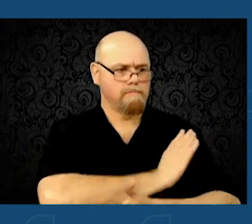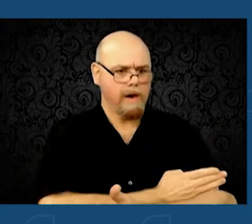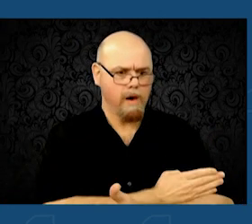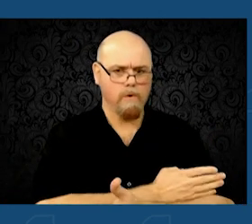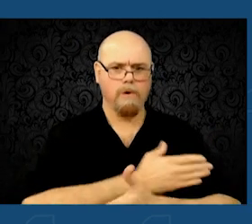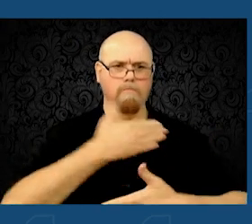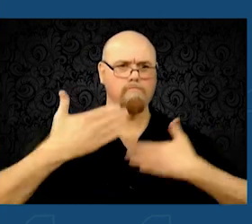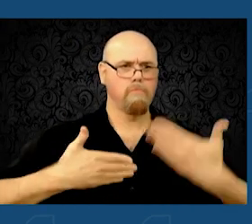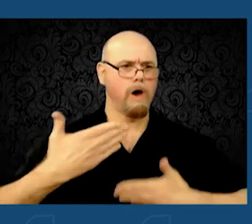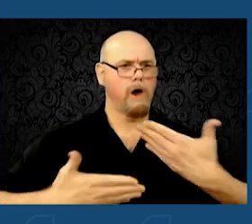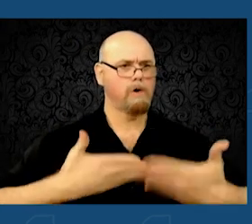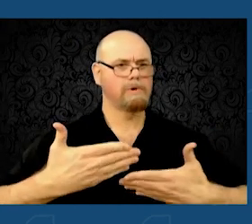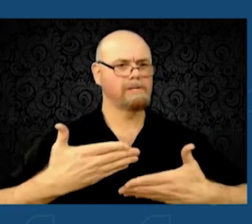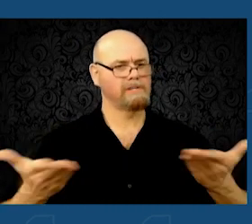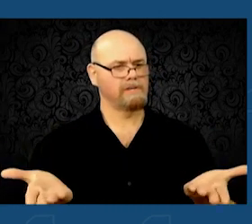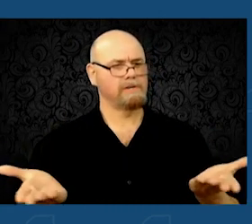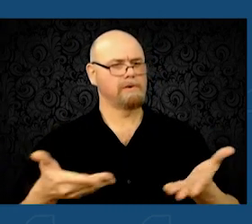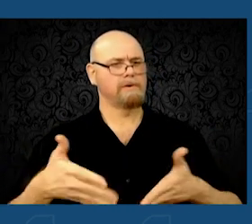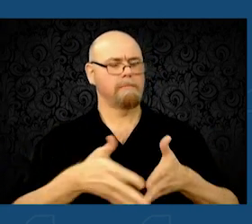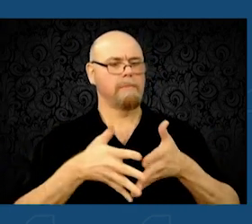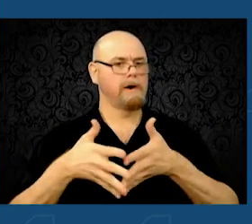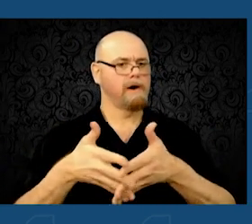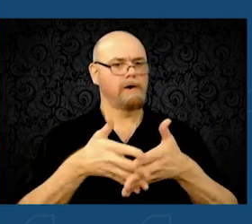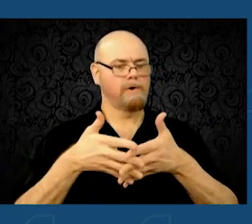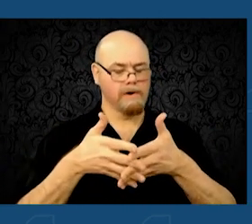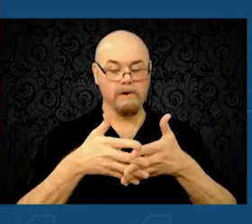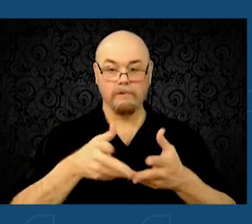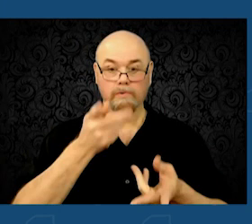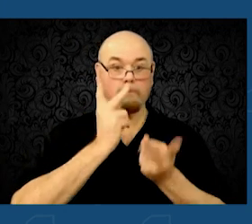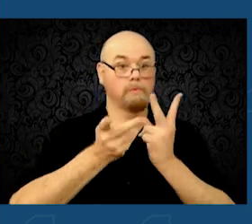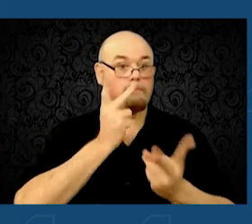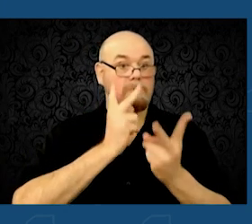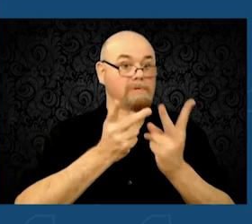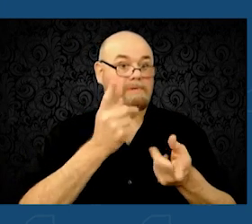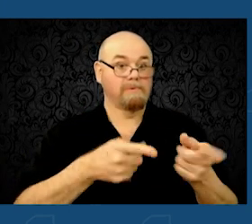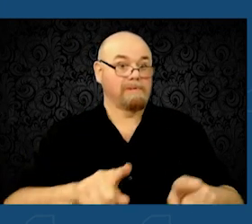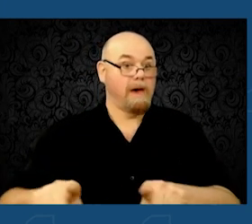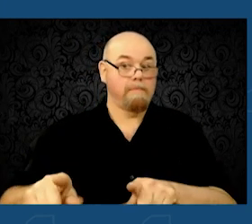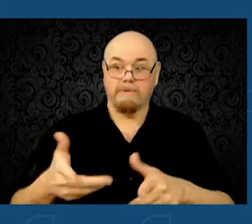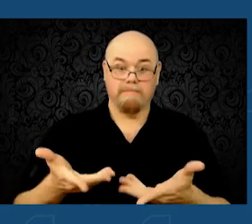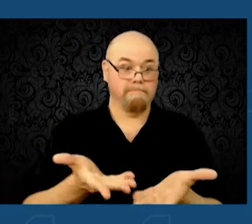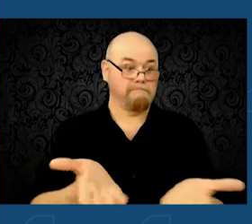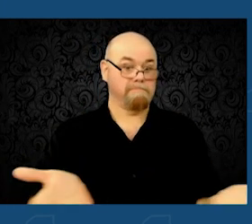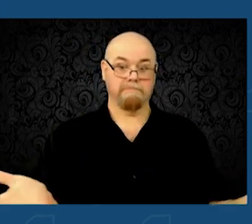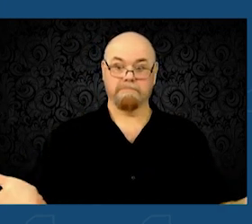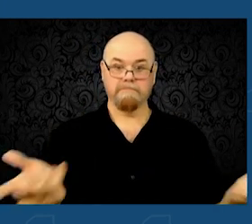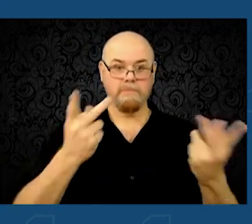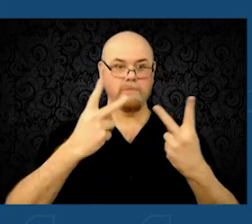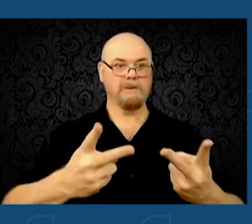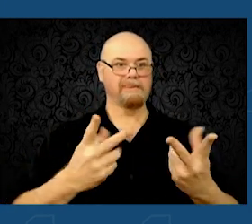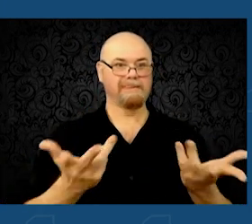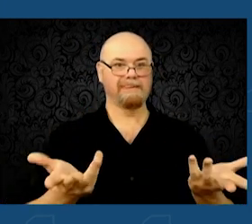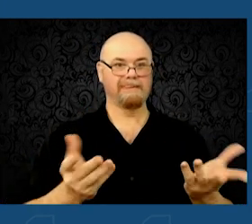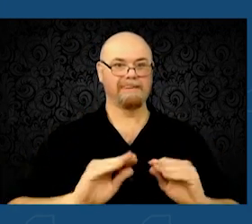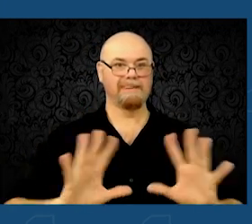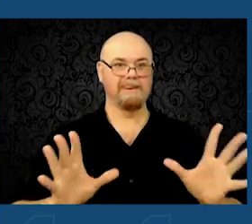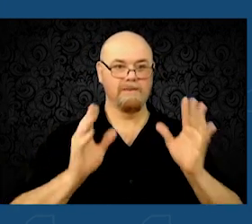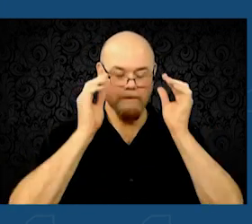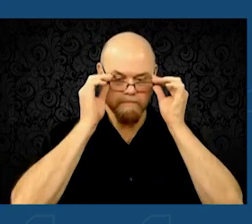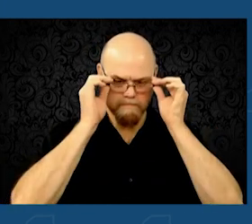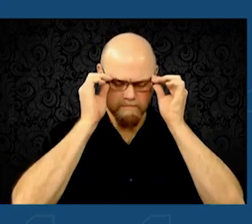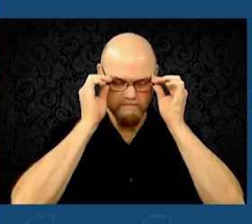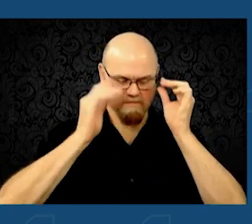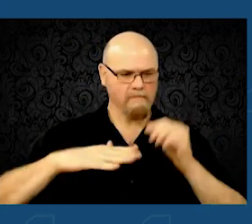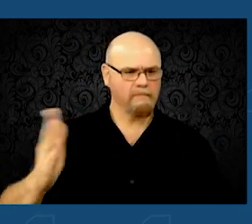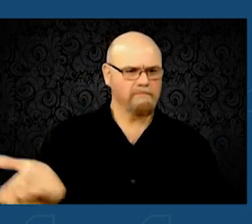It's unfolding in our very own eyes today, where we can welcome our New York State Governor,